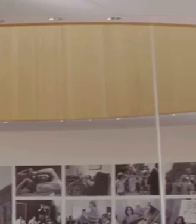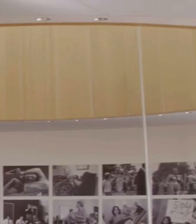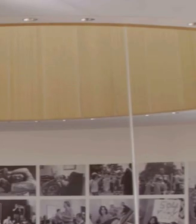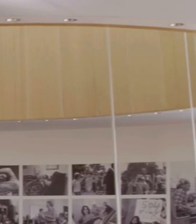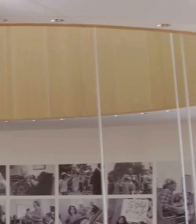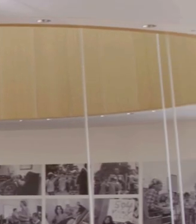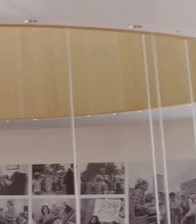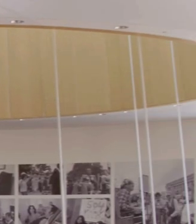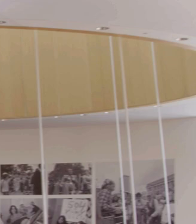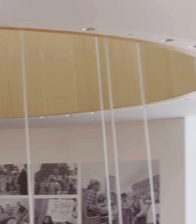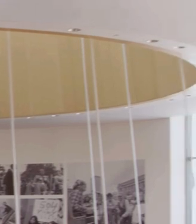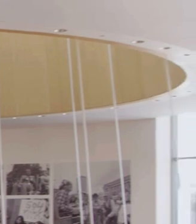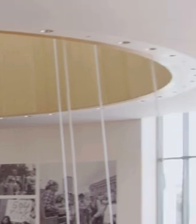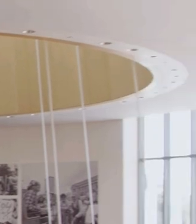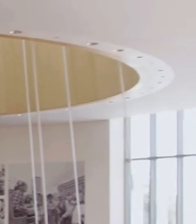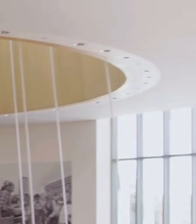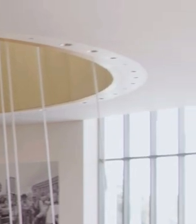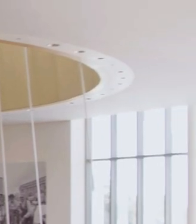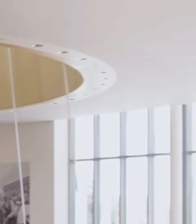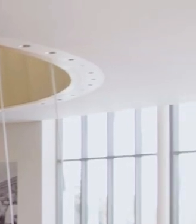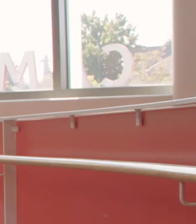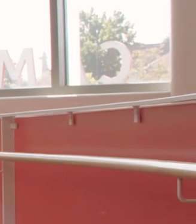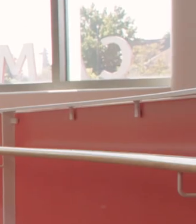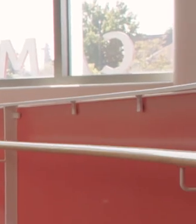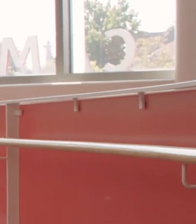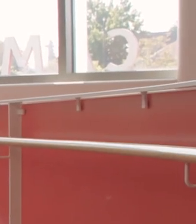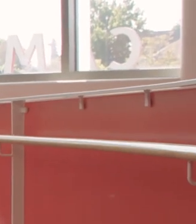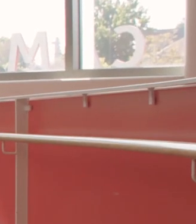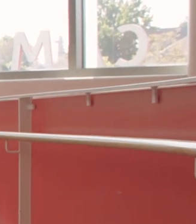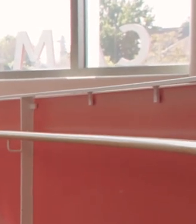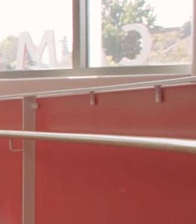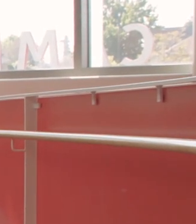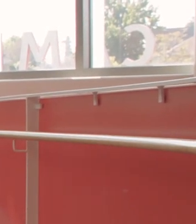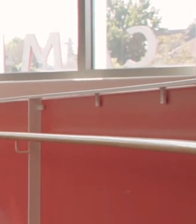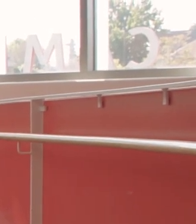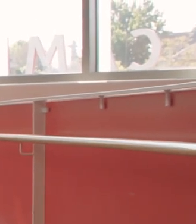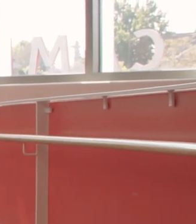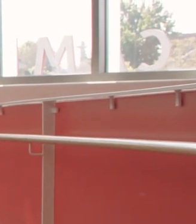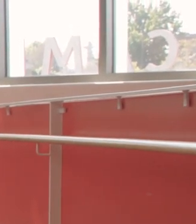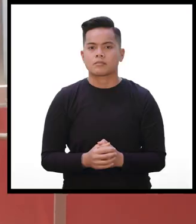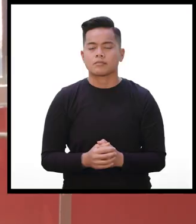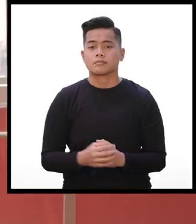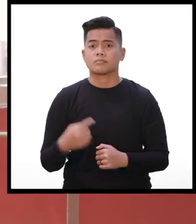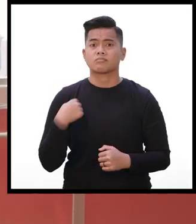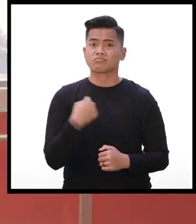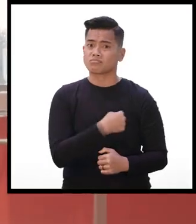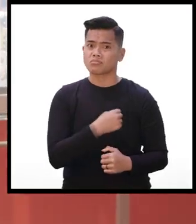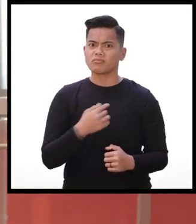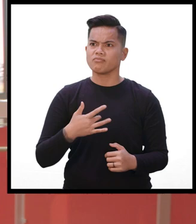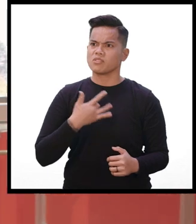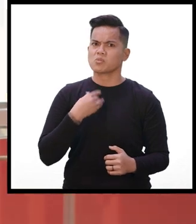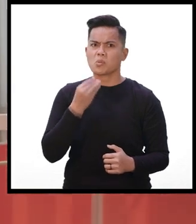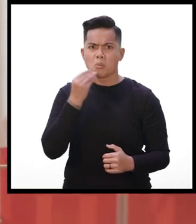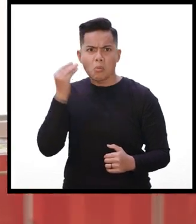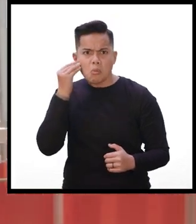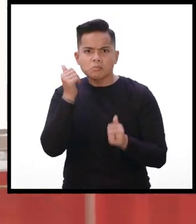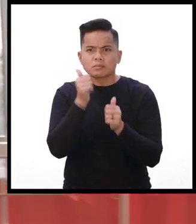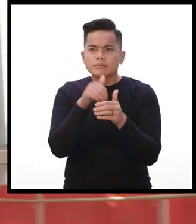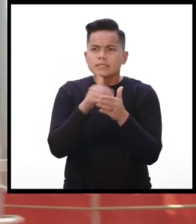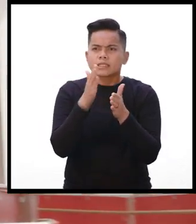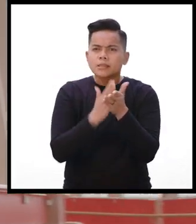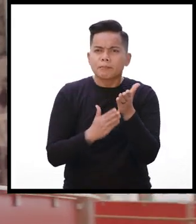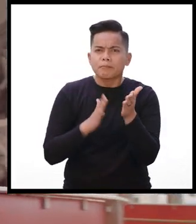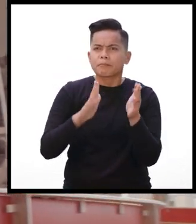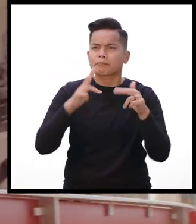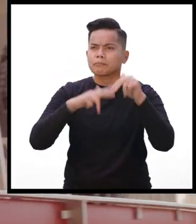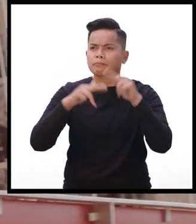his fist. The ramp with the wall of photos behind it, the women wheel up it. We are at home physically in a way we